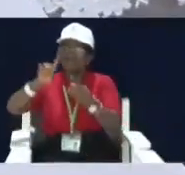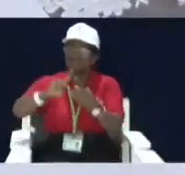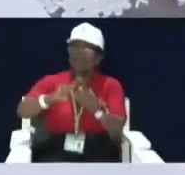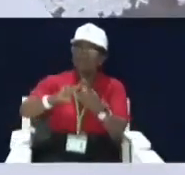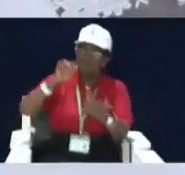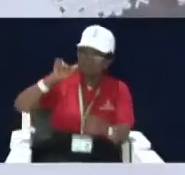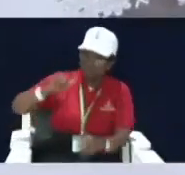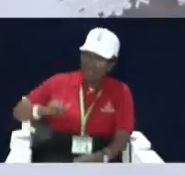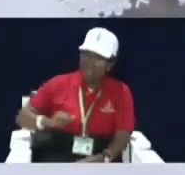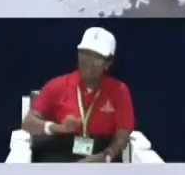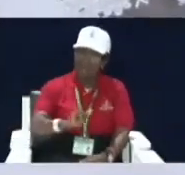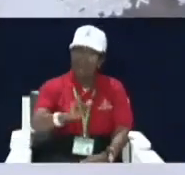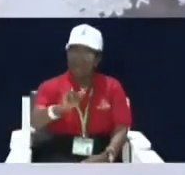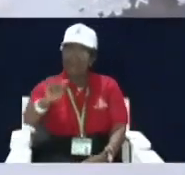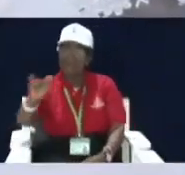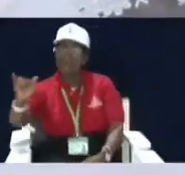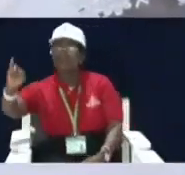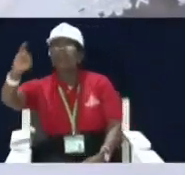everlasting to everlasting.